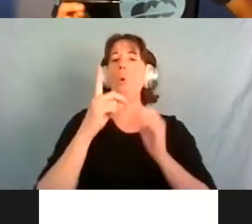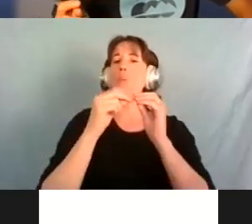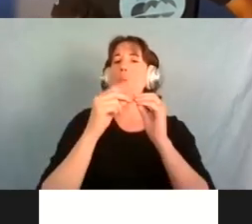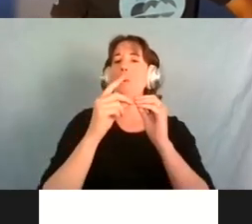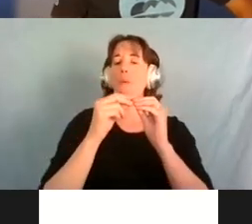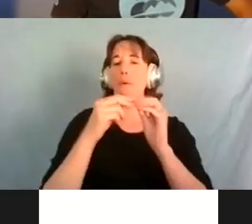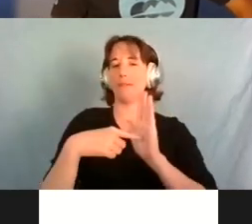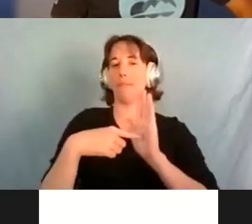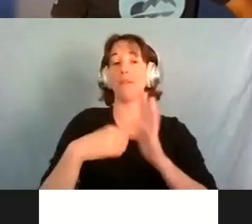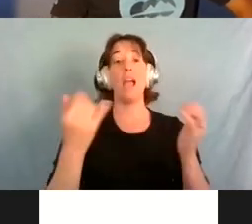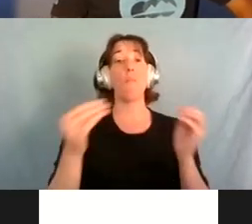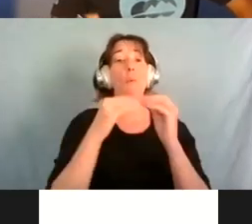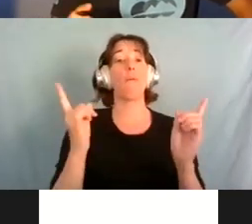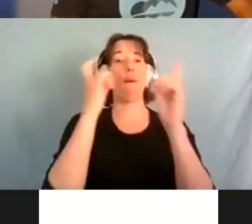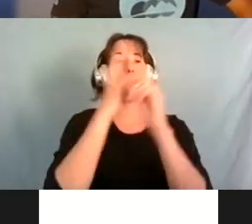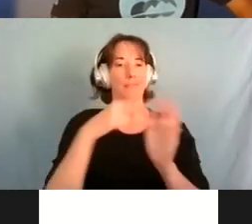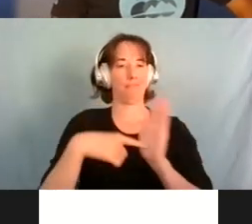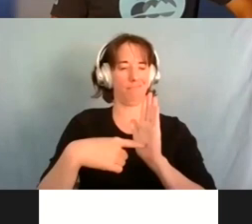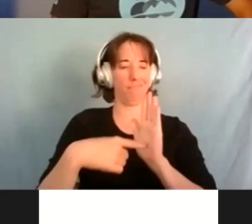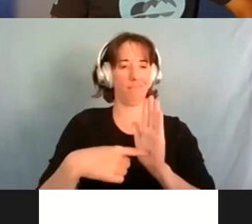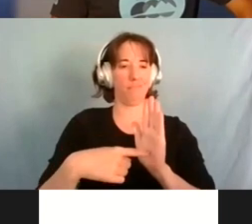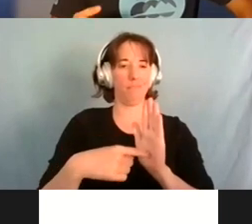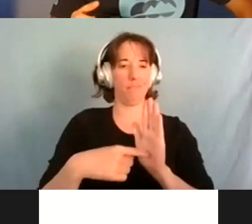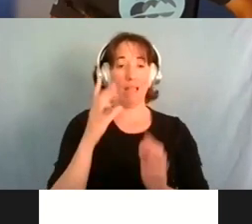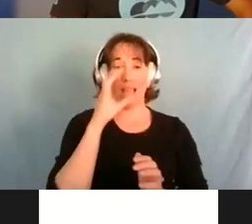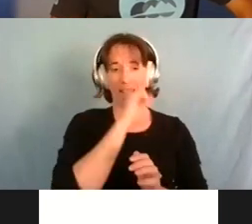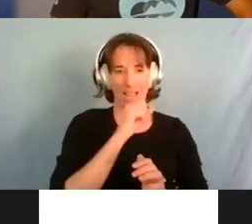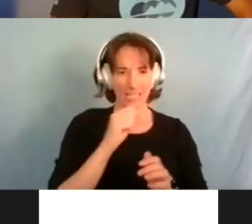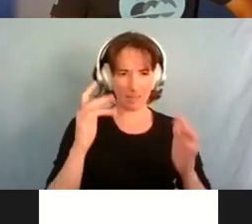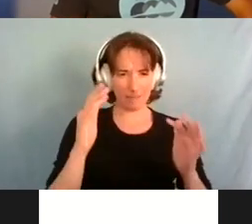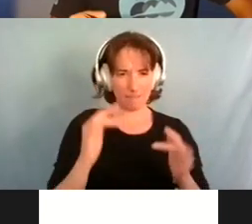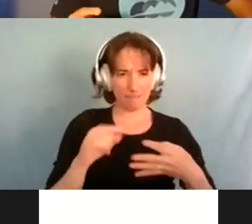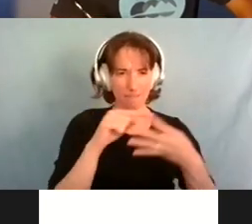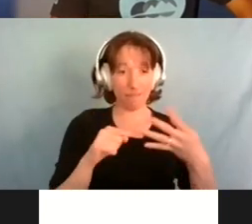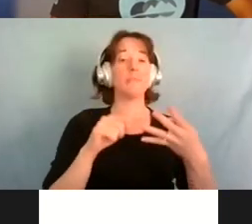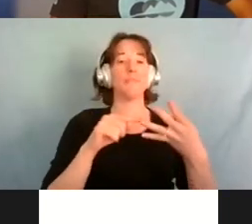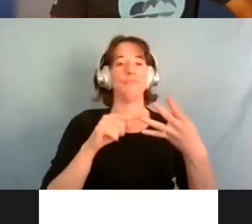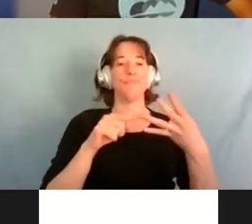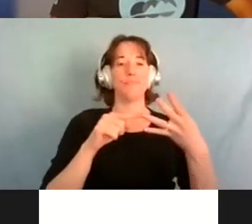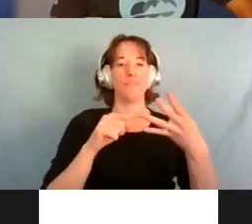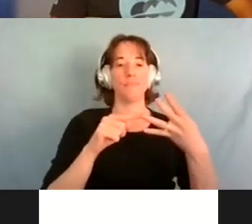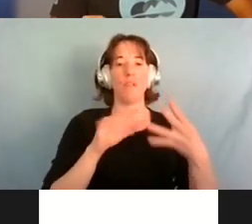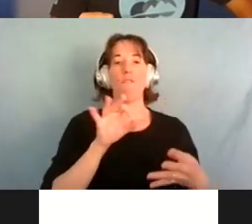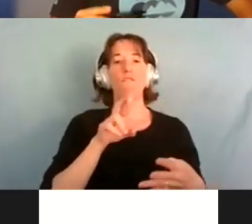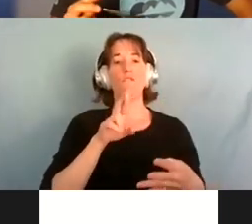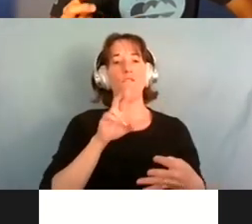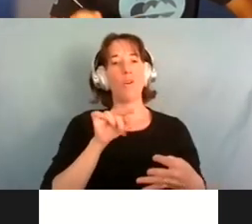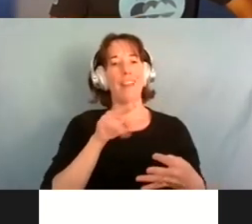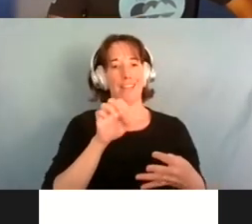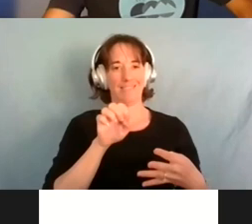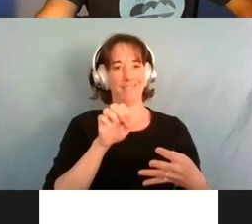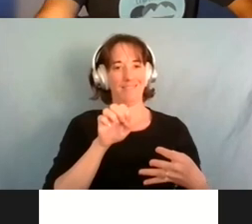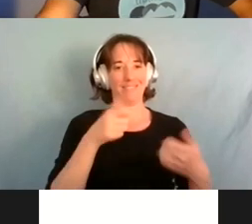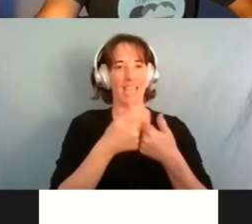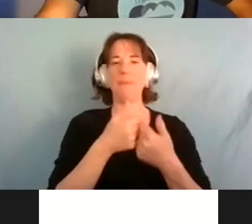complex one, which is, I guess, playing a game of Fortnite. It doesn't have to be Fortnite, but we